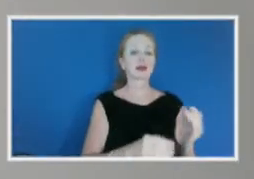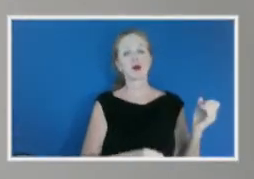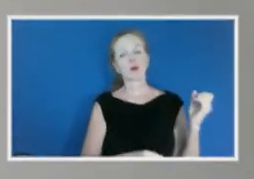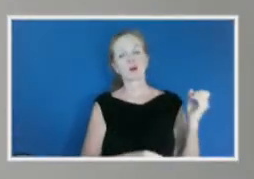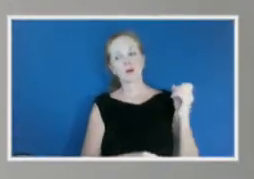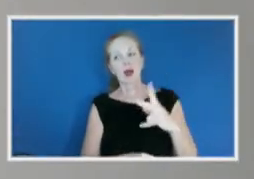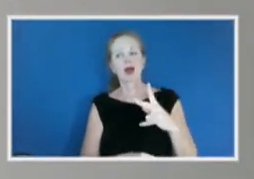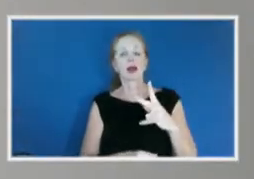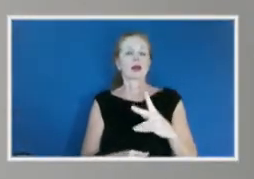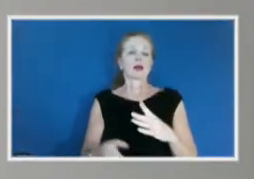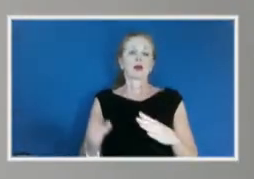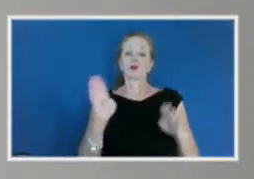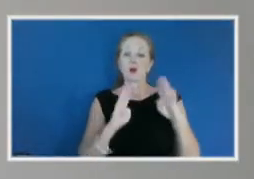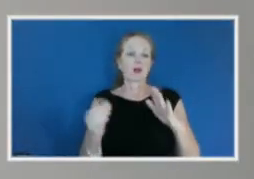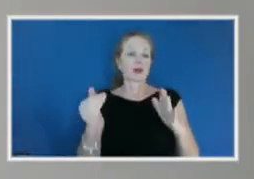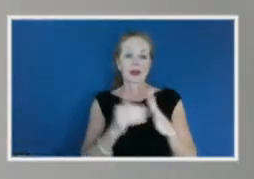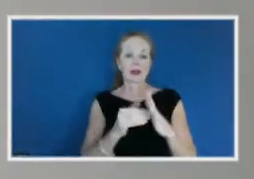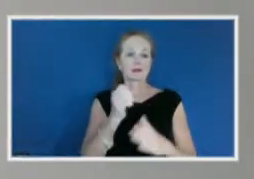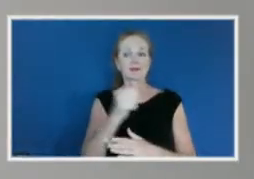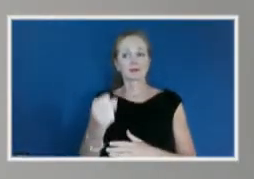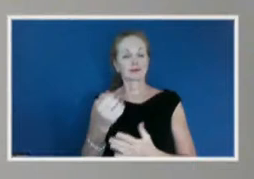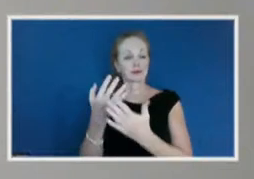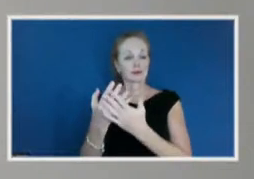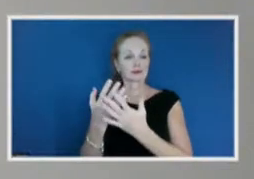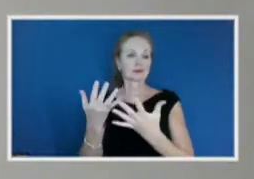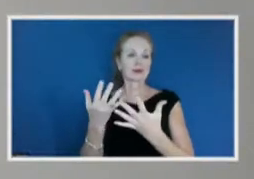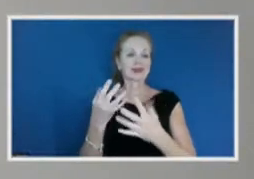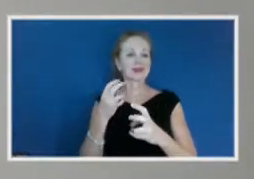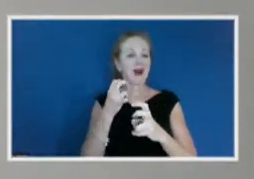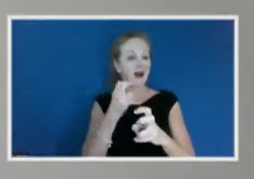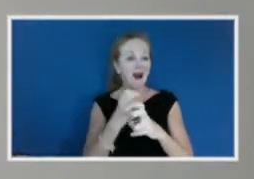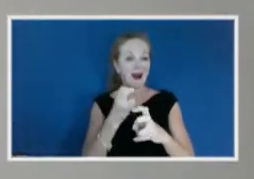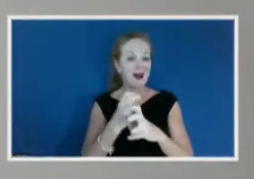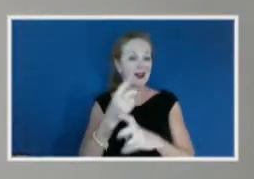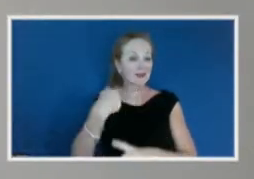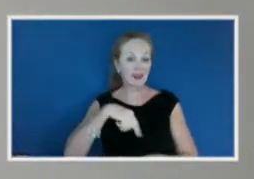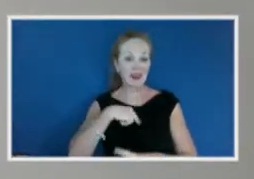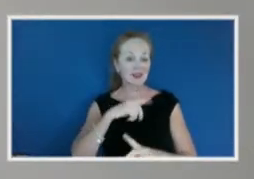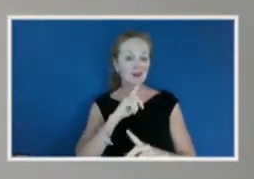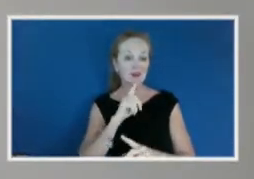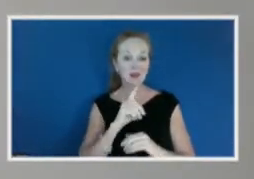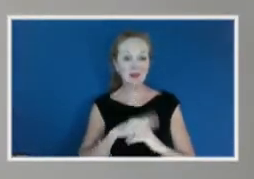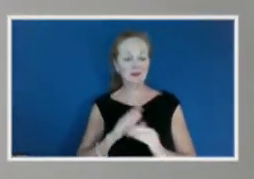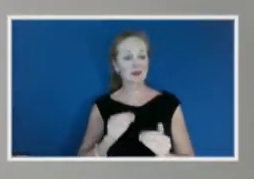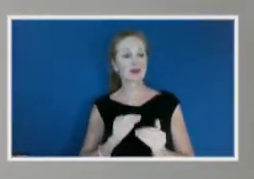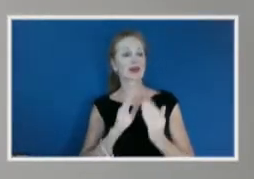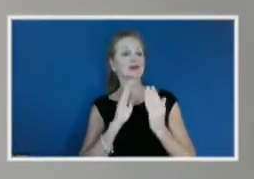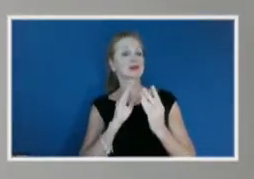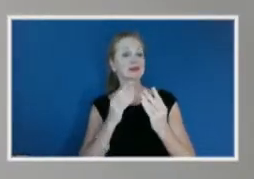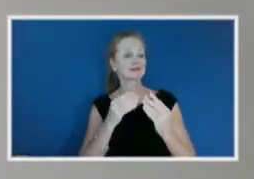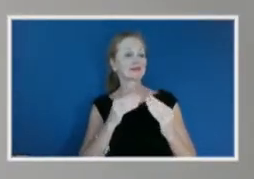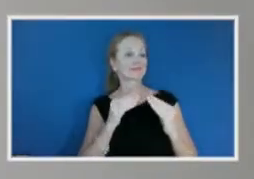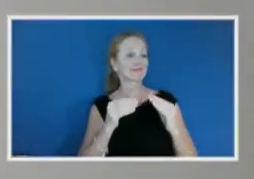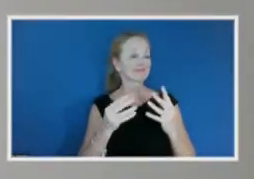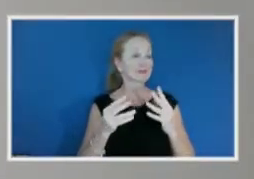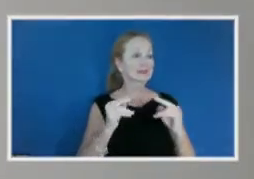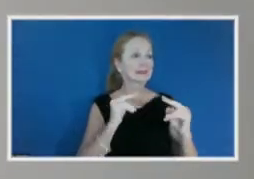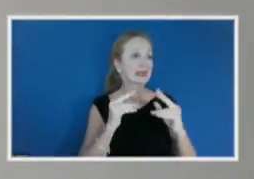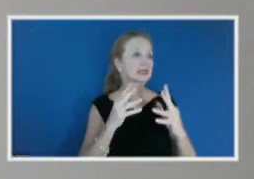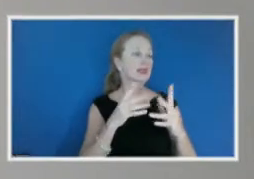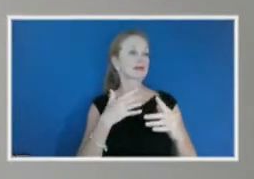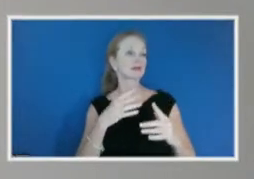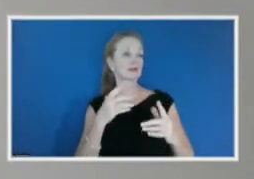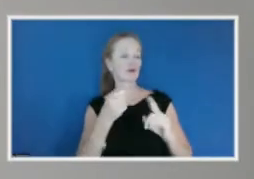So that's a very difficult thing for us to be able to address on the police end of it. But